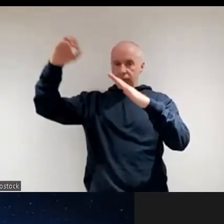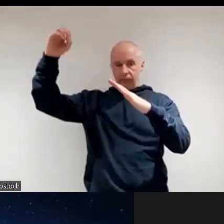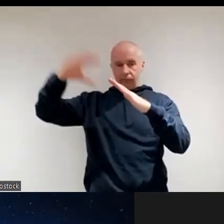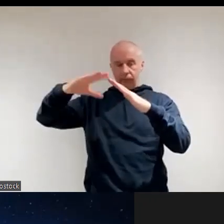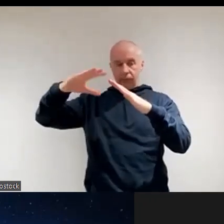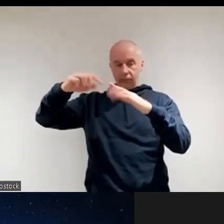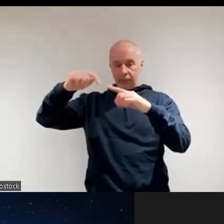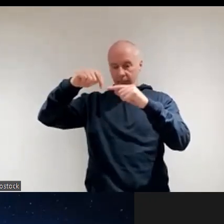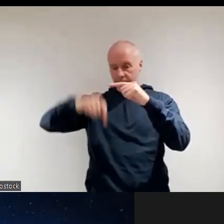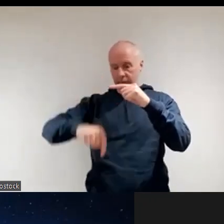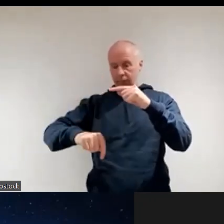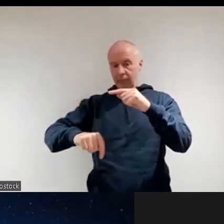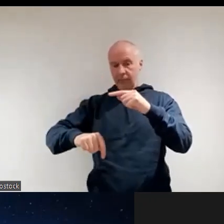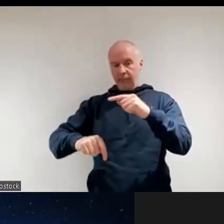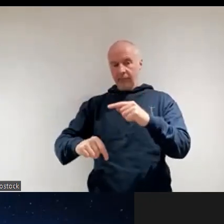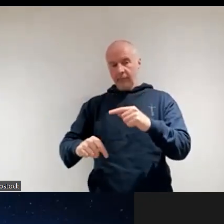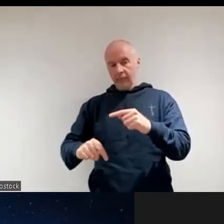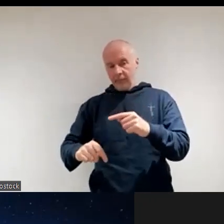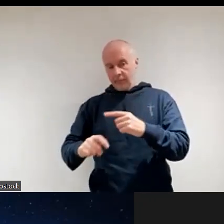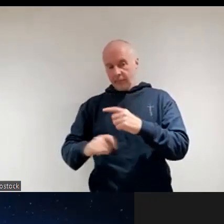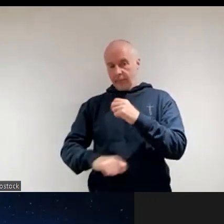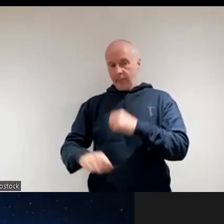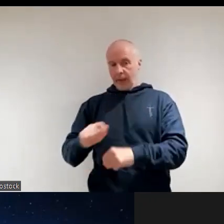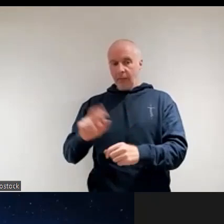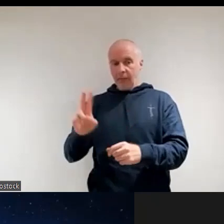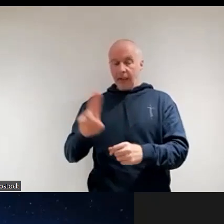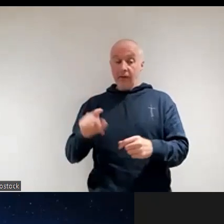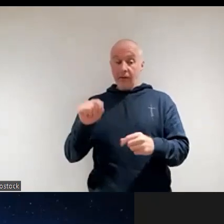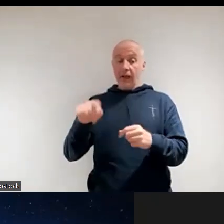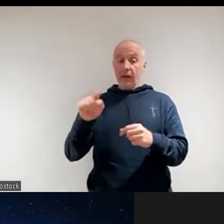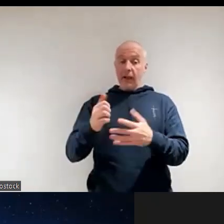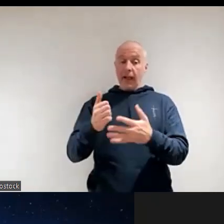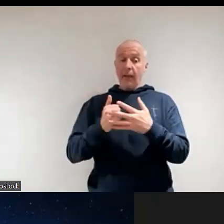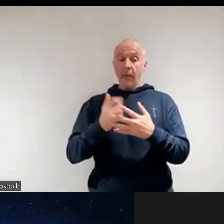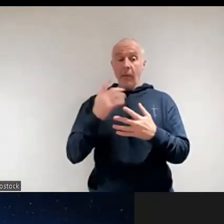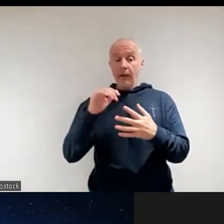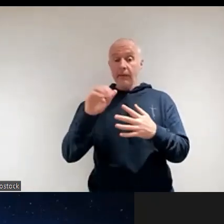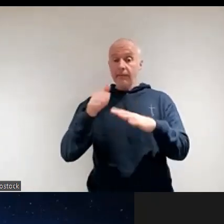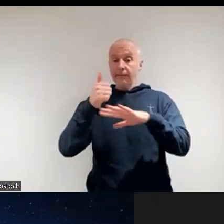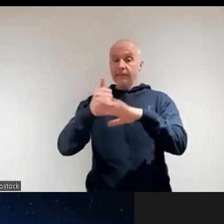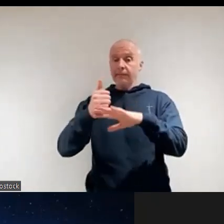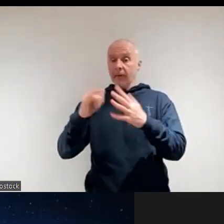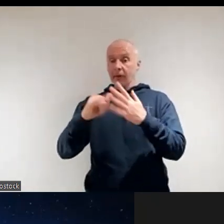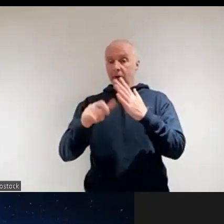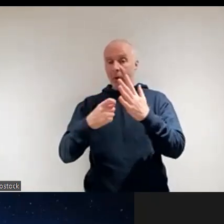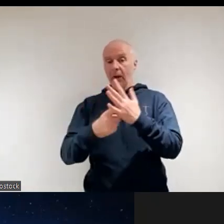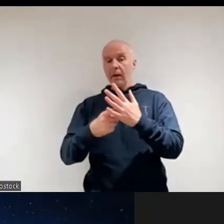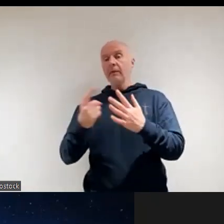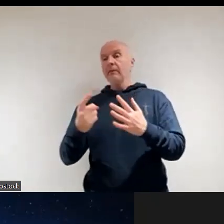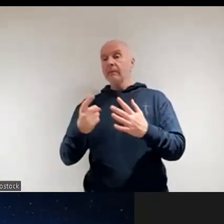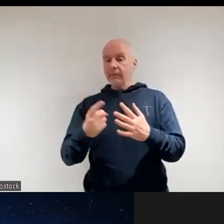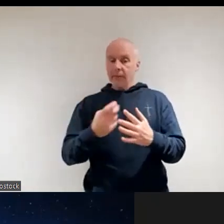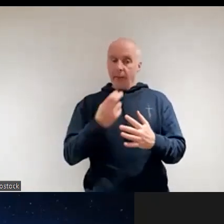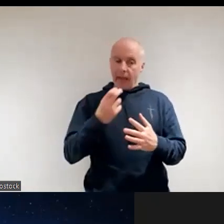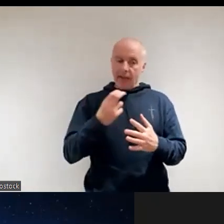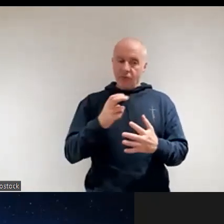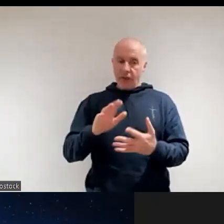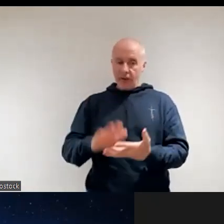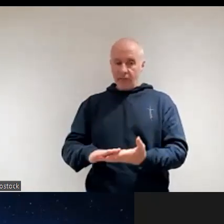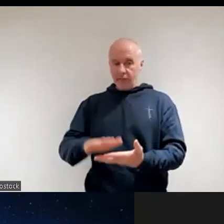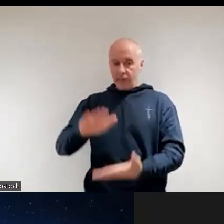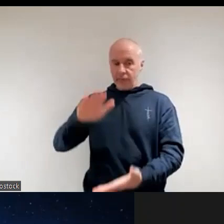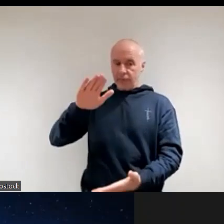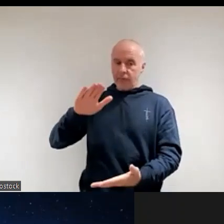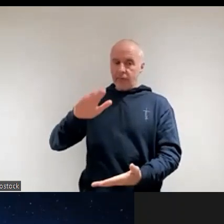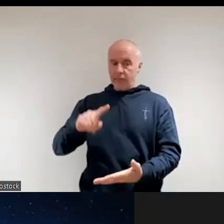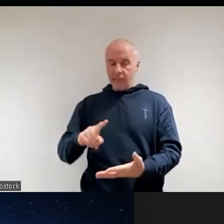the grid. And that will be very helpful, because when they install the solar panel, they also install the battery, and the battery can help on that. And the battery can also help